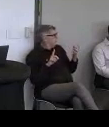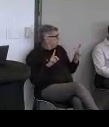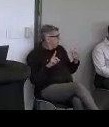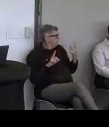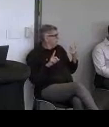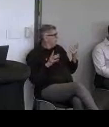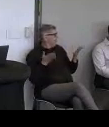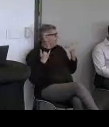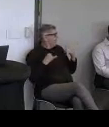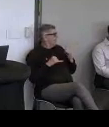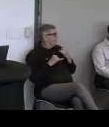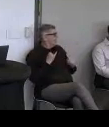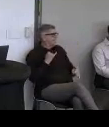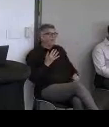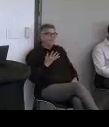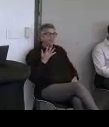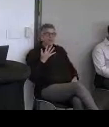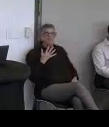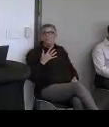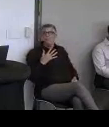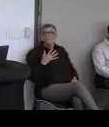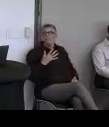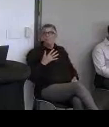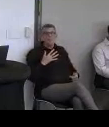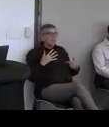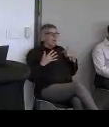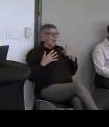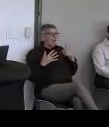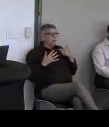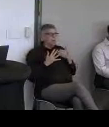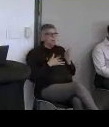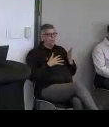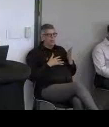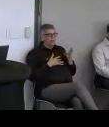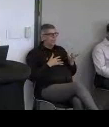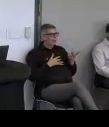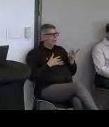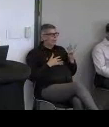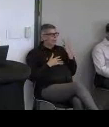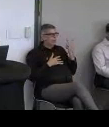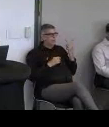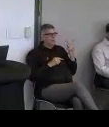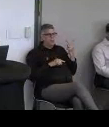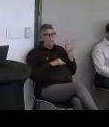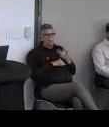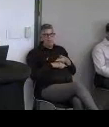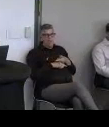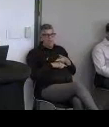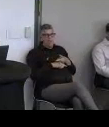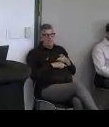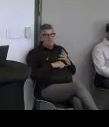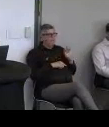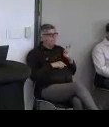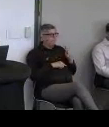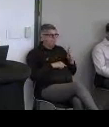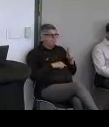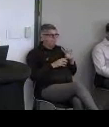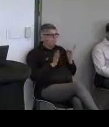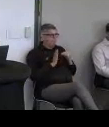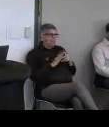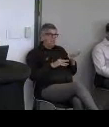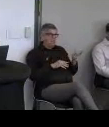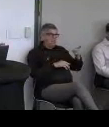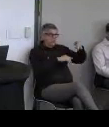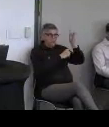Last slide is top 5. So I just ran through like probably a 2 days worth of tactile map design in like a few minutes, but so